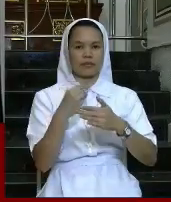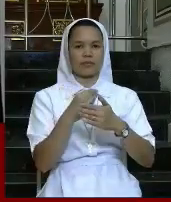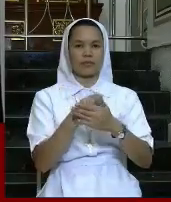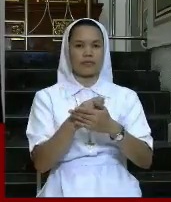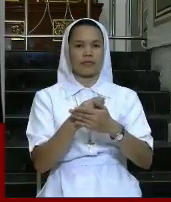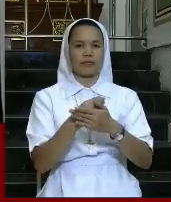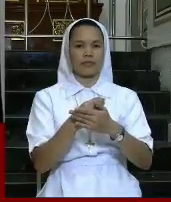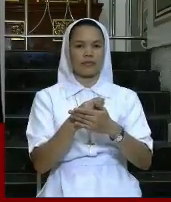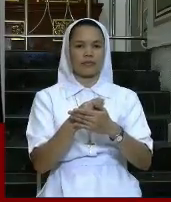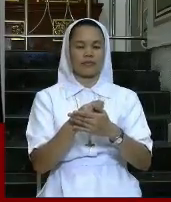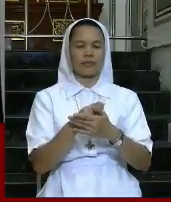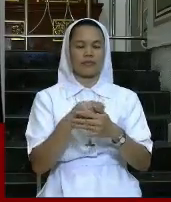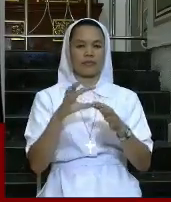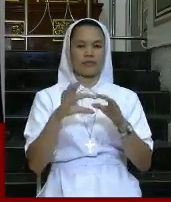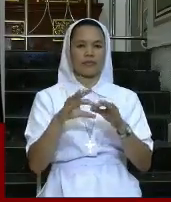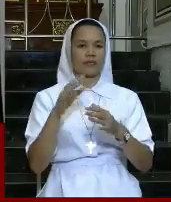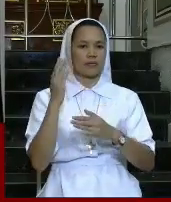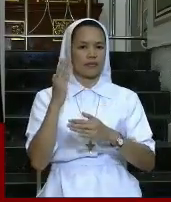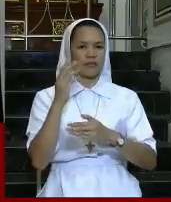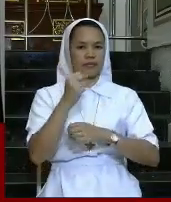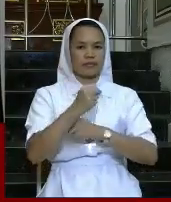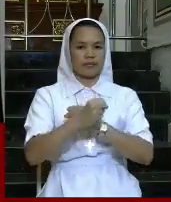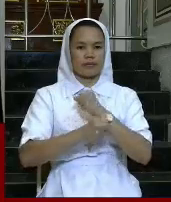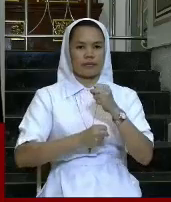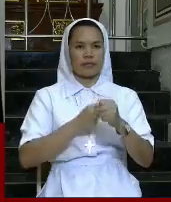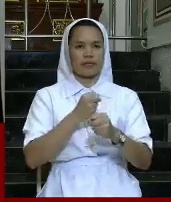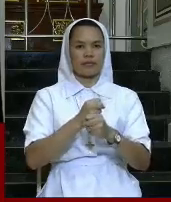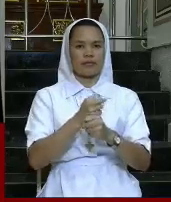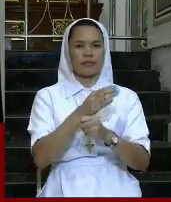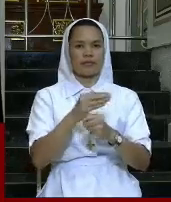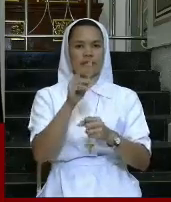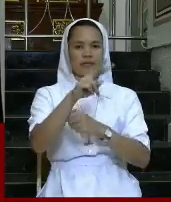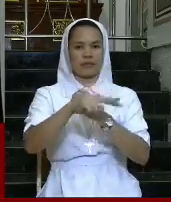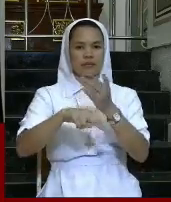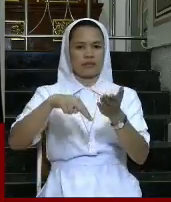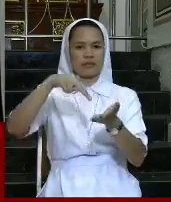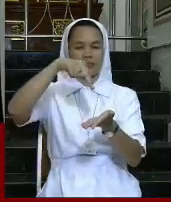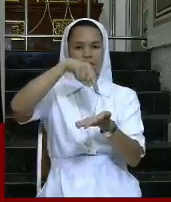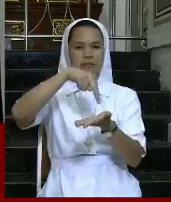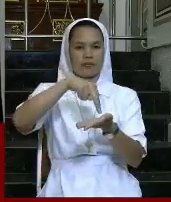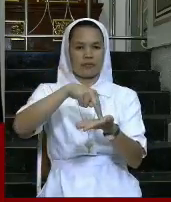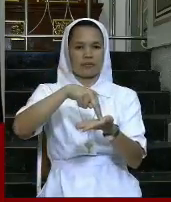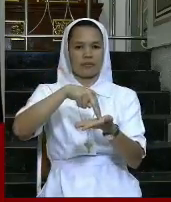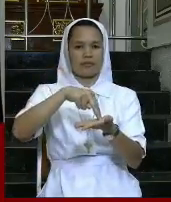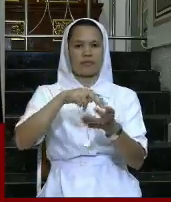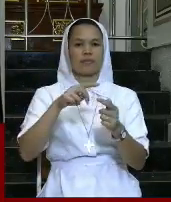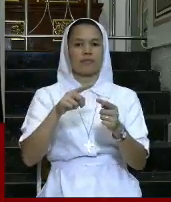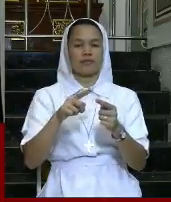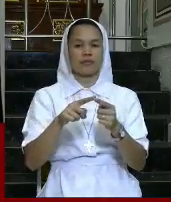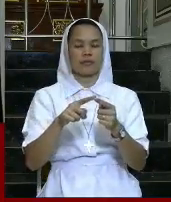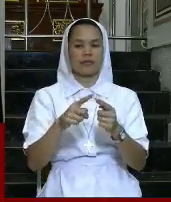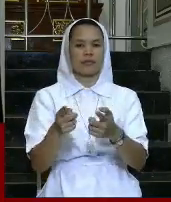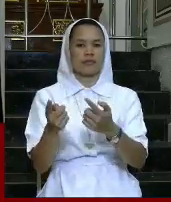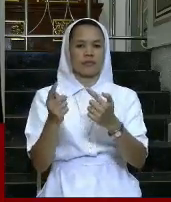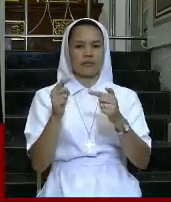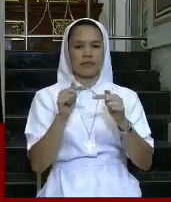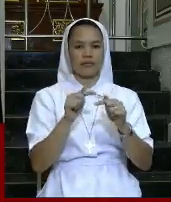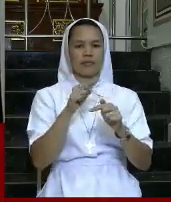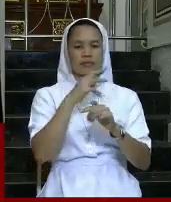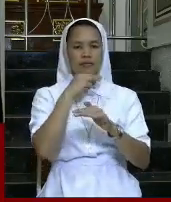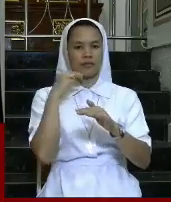say, of his passion and resurrection. For it was to accomplish this